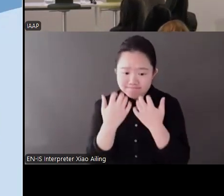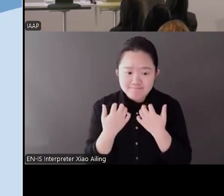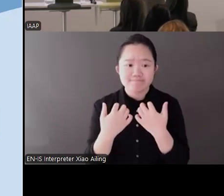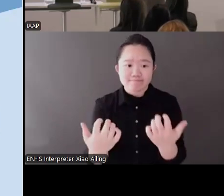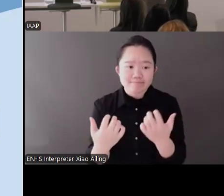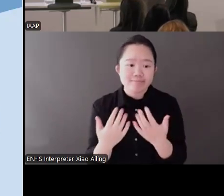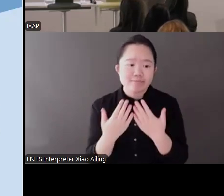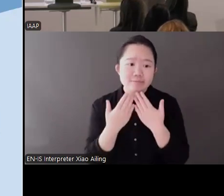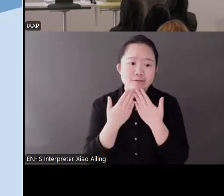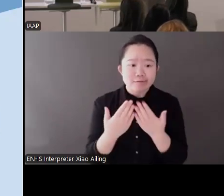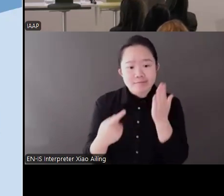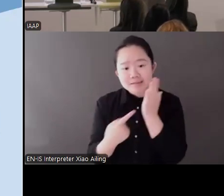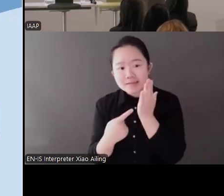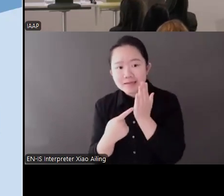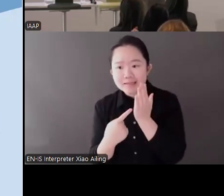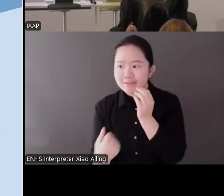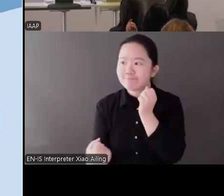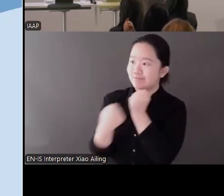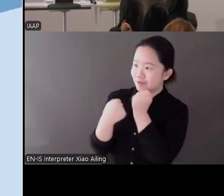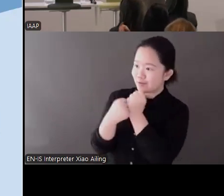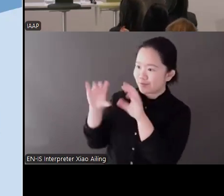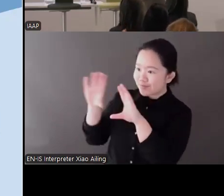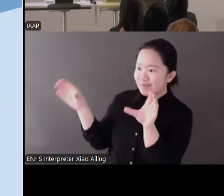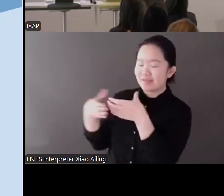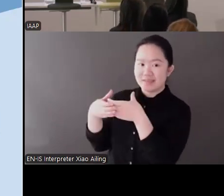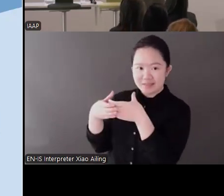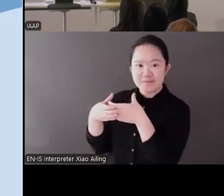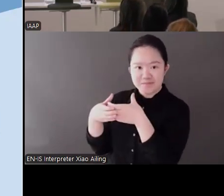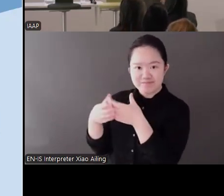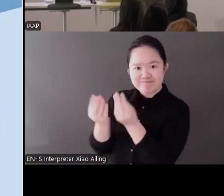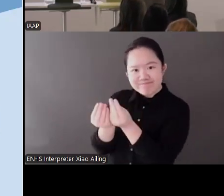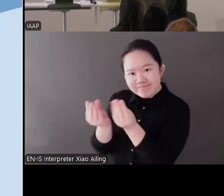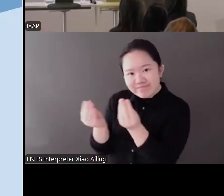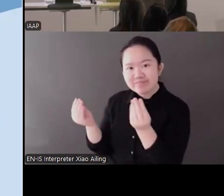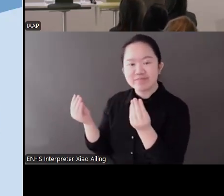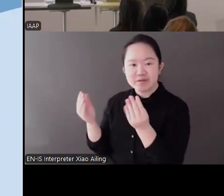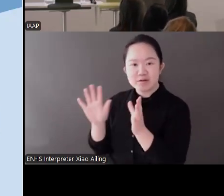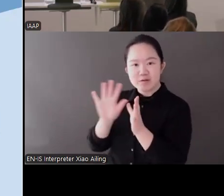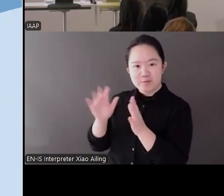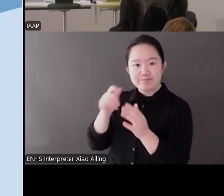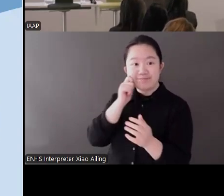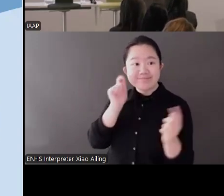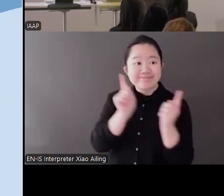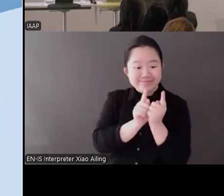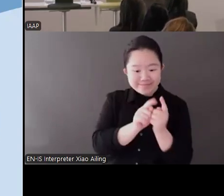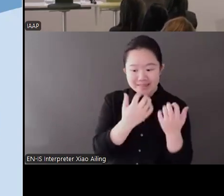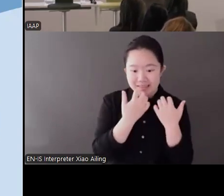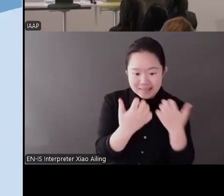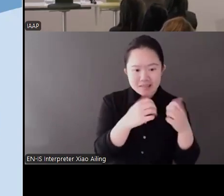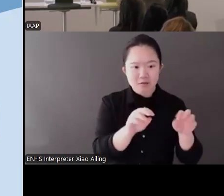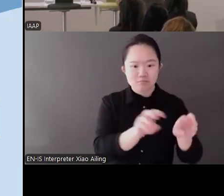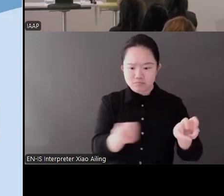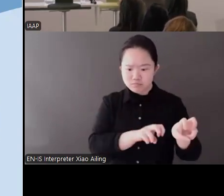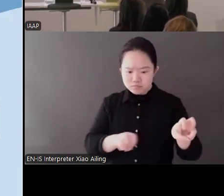tech team, lovely Jakob and Tomas, who has made everything work in the room, and Rachel and Karen